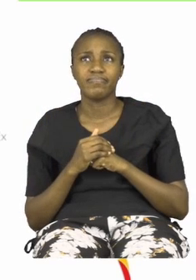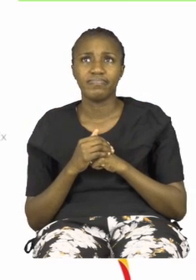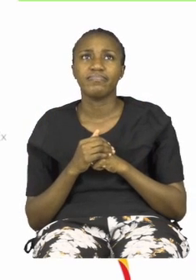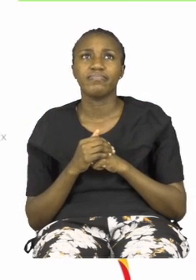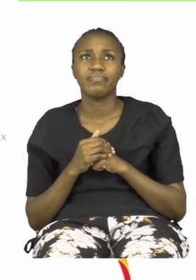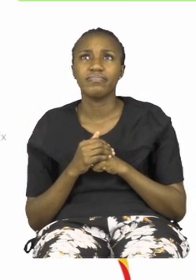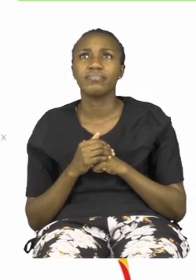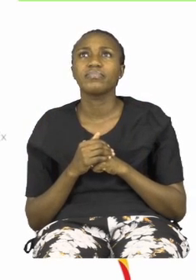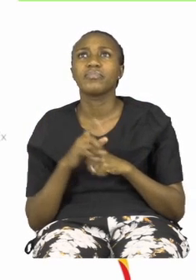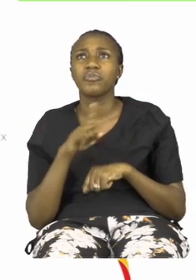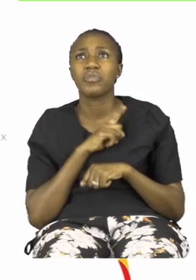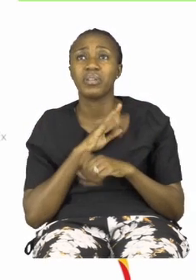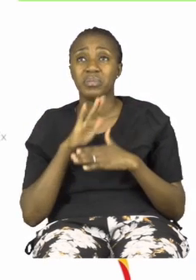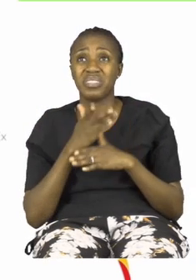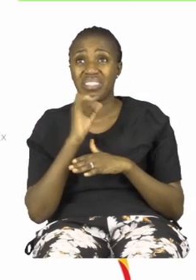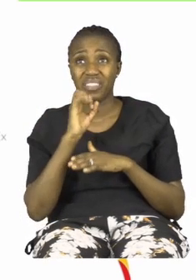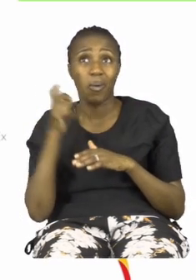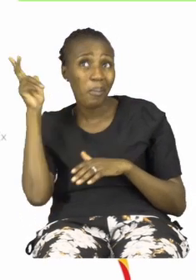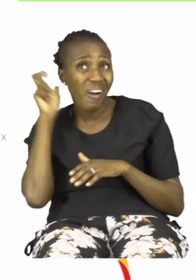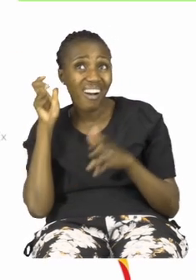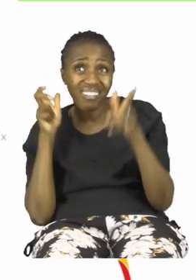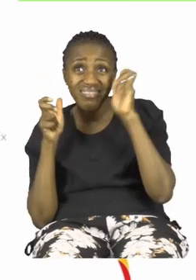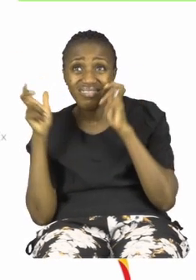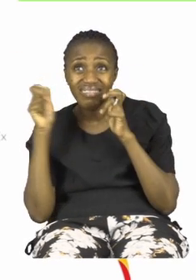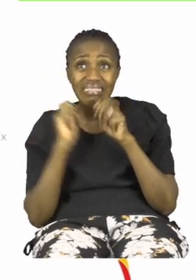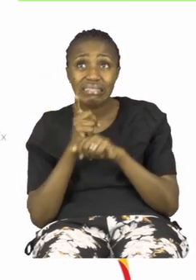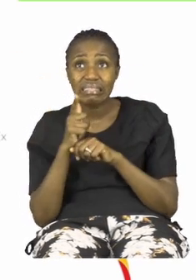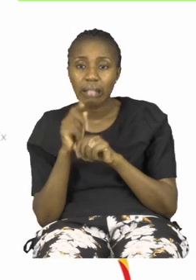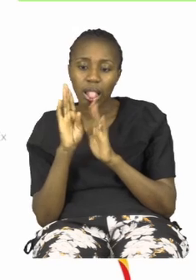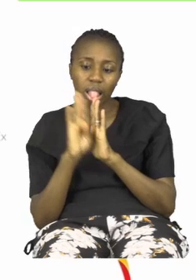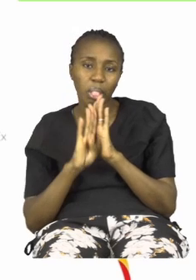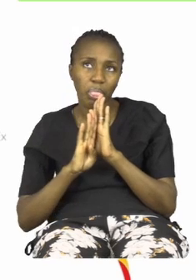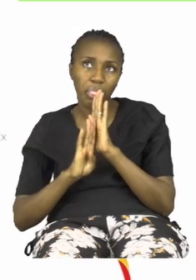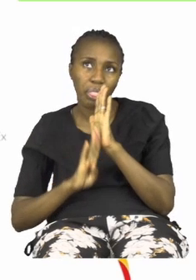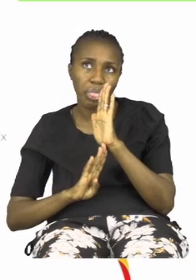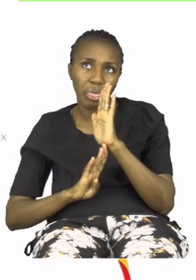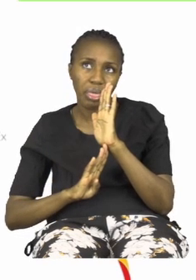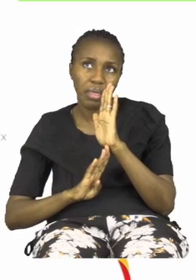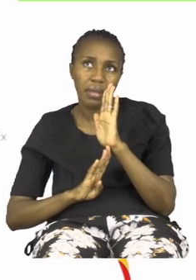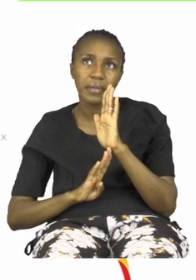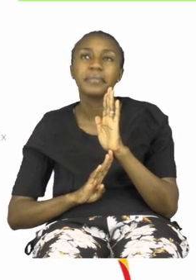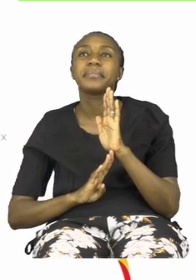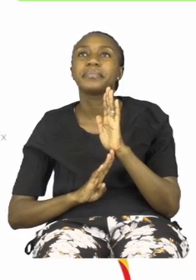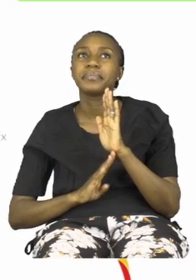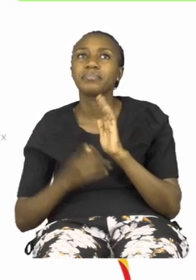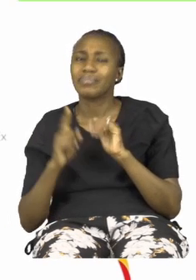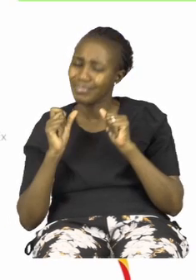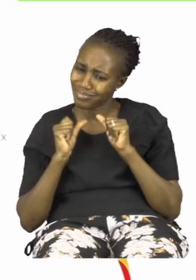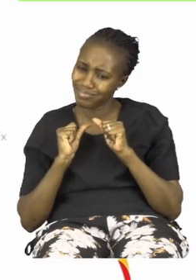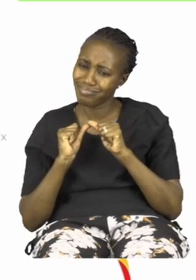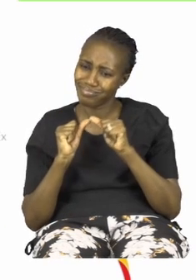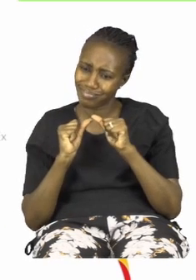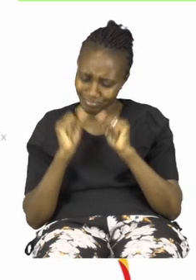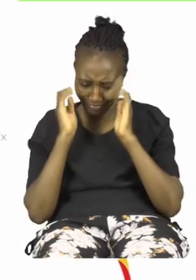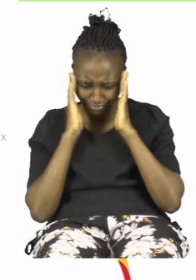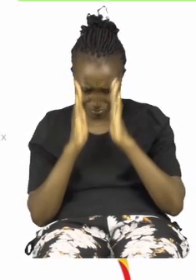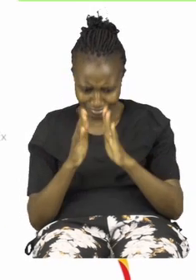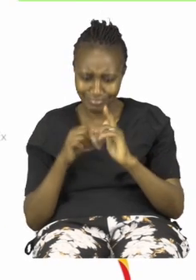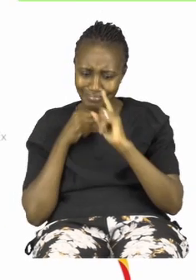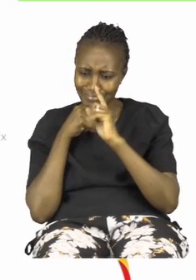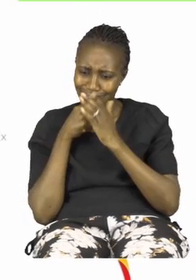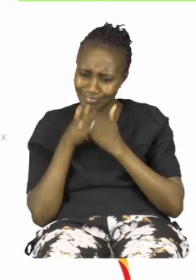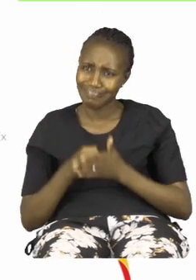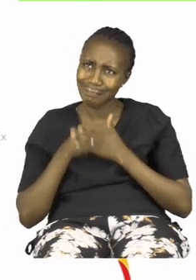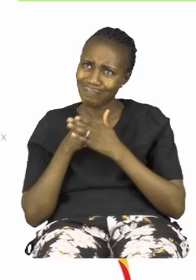down, and especially in traditional families, it's really difficult. Yeah. But nonetheless, just keep going, give in your all,